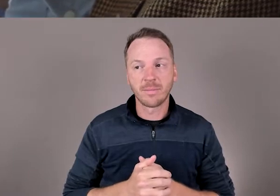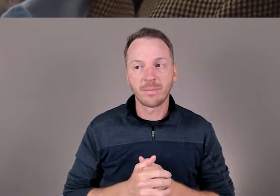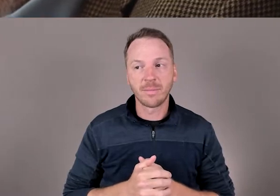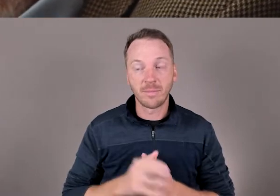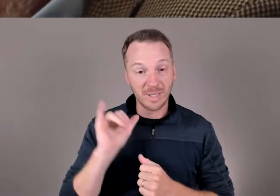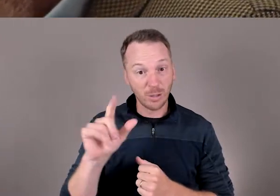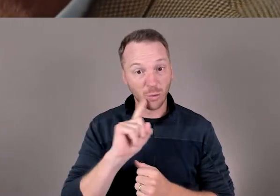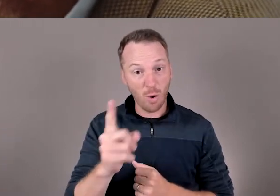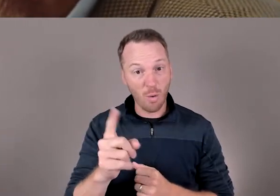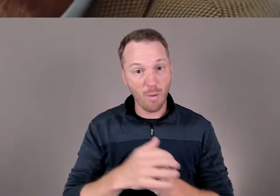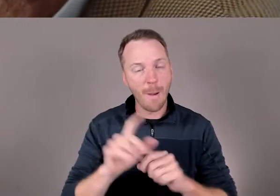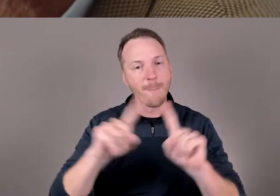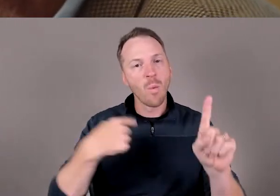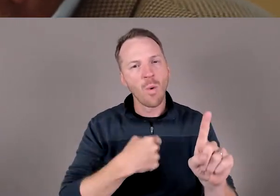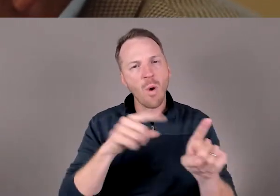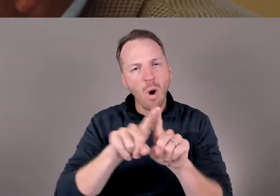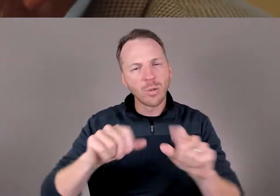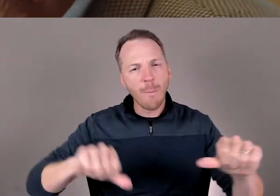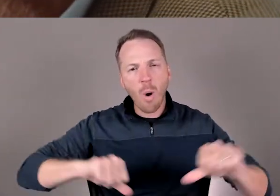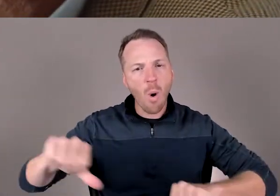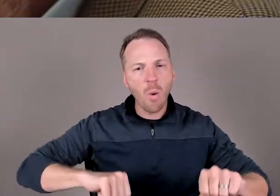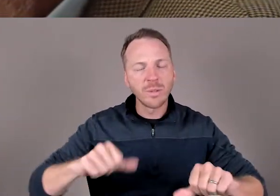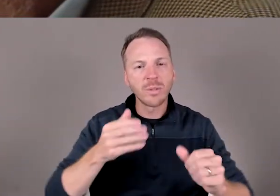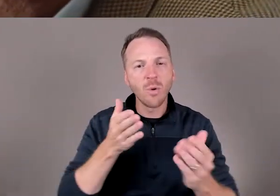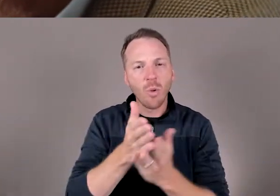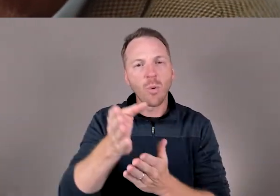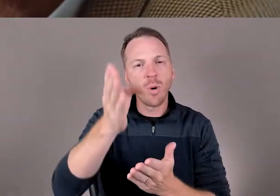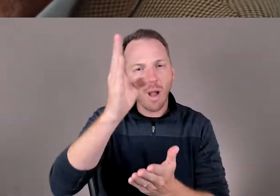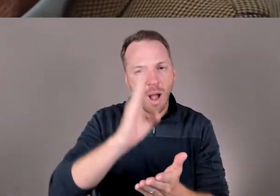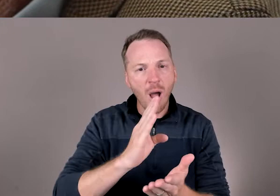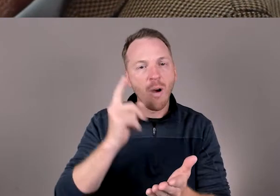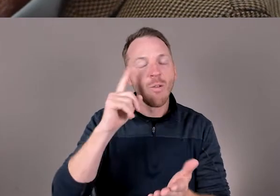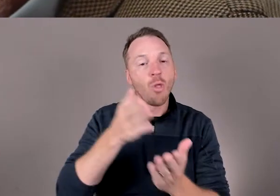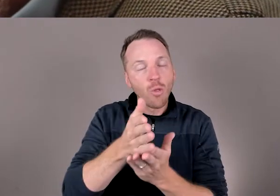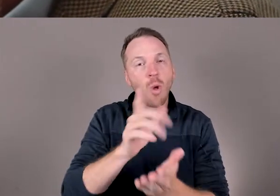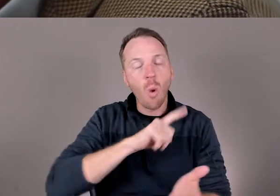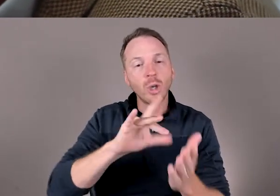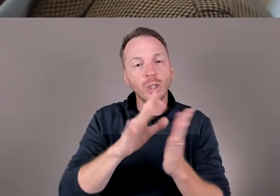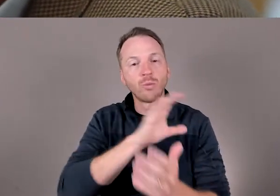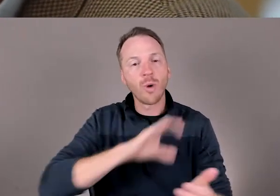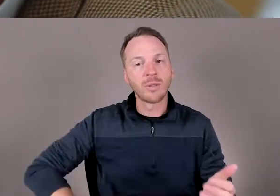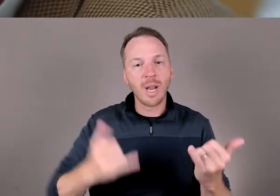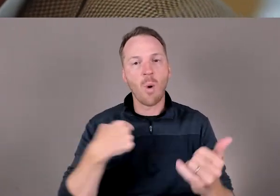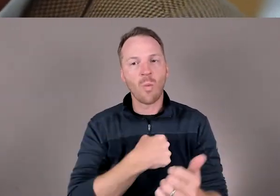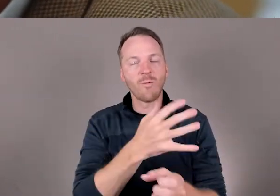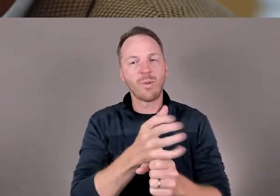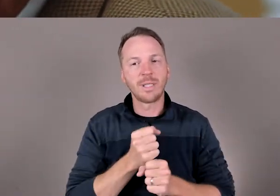is this so, but we also boast in God through our Lord Jesus Christ, through whom we have now